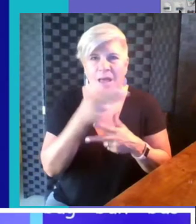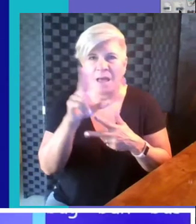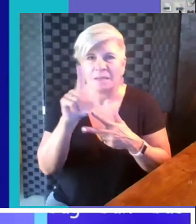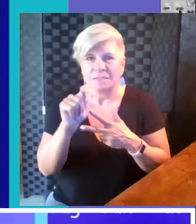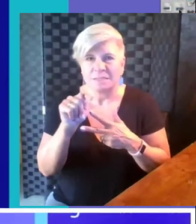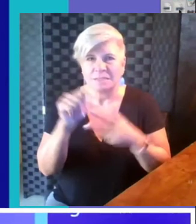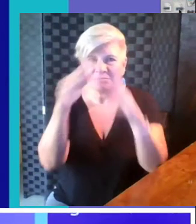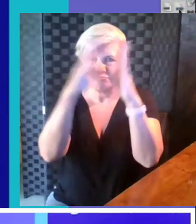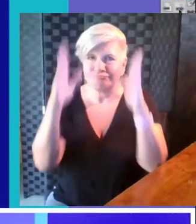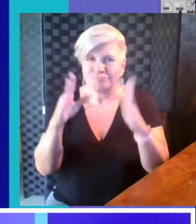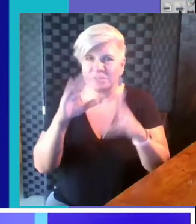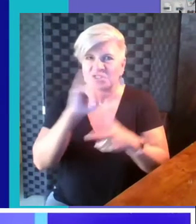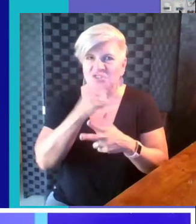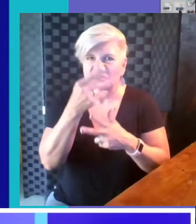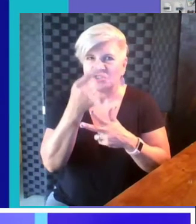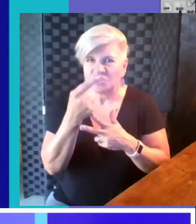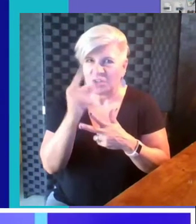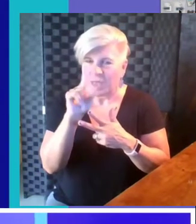H-ut,